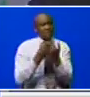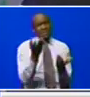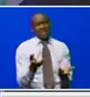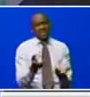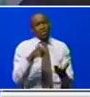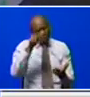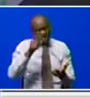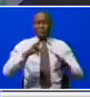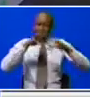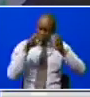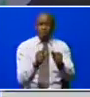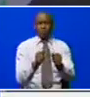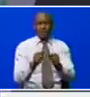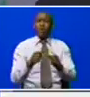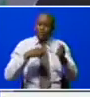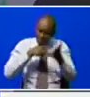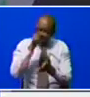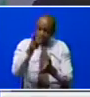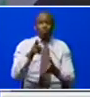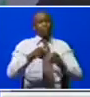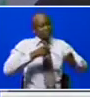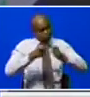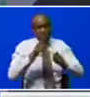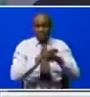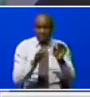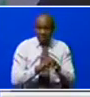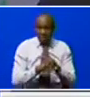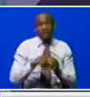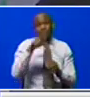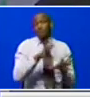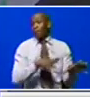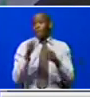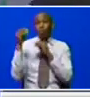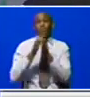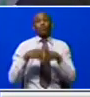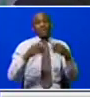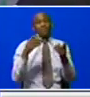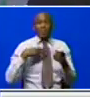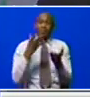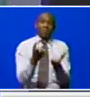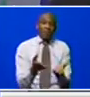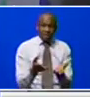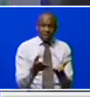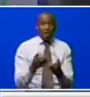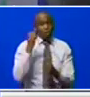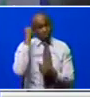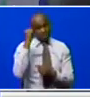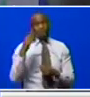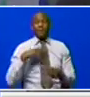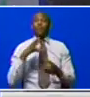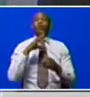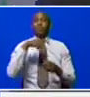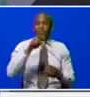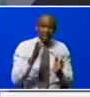Take charge. That's what we're paying you for, to take charge. But now they're living in the parties to their own devices, leaving the political commentators to our